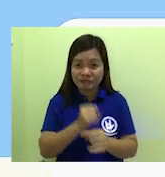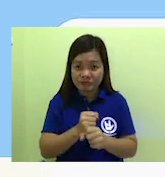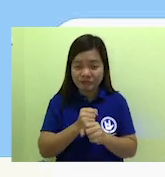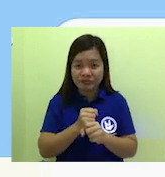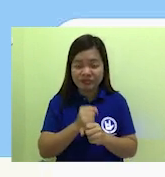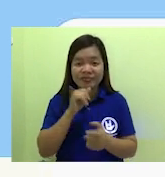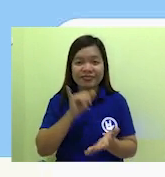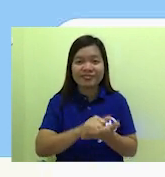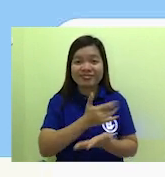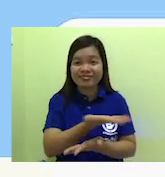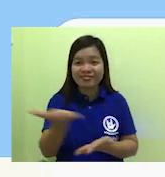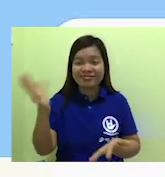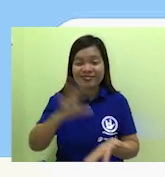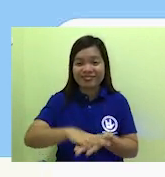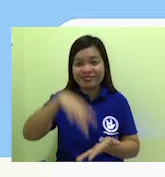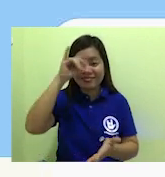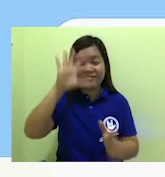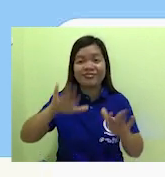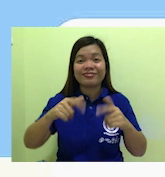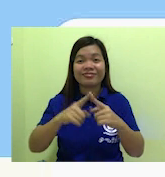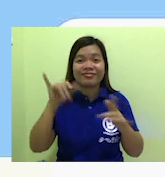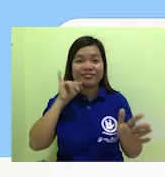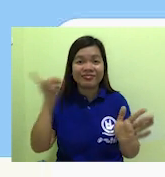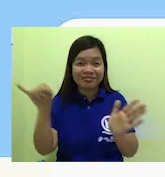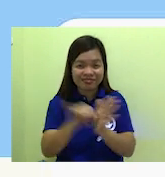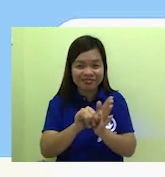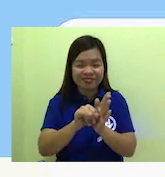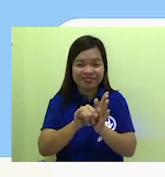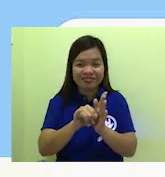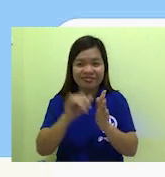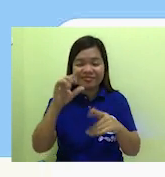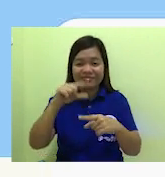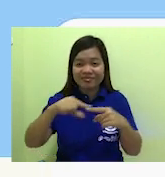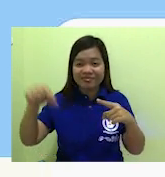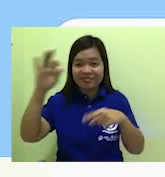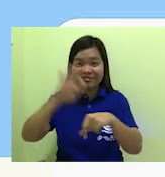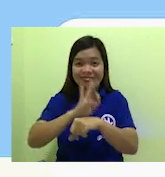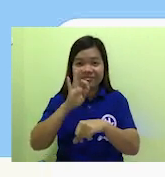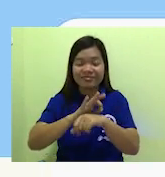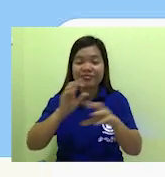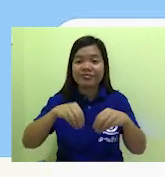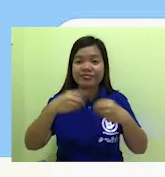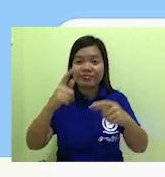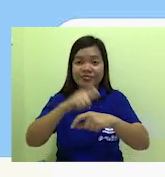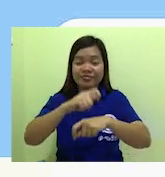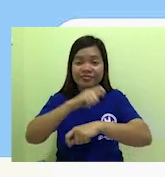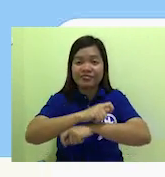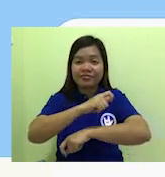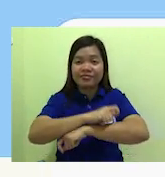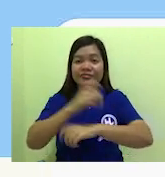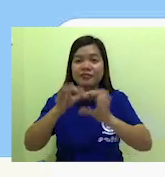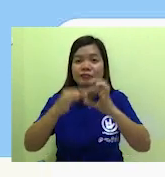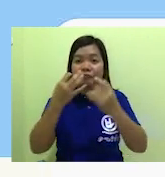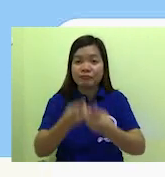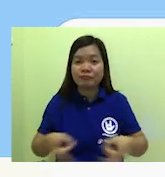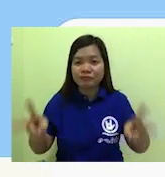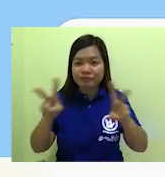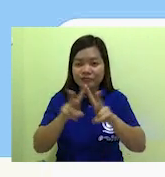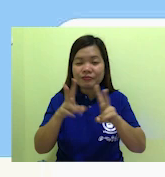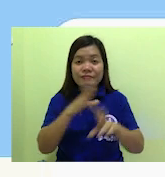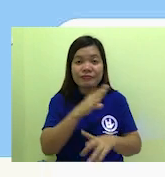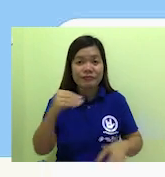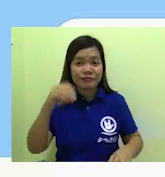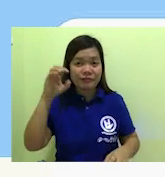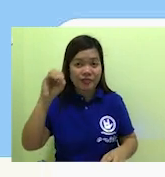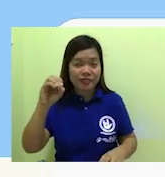I'm sure that you have learned how to determine the equation of a quadratic function given a table of values